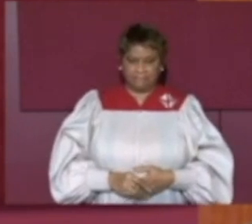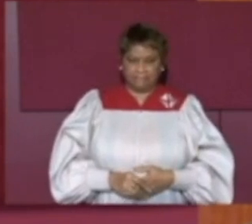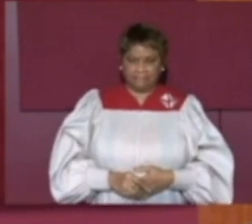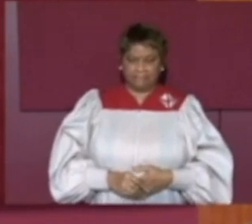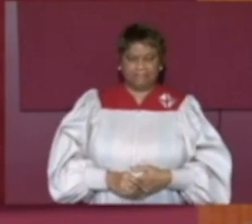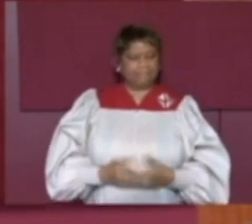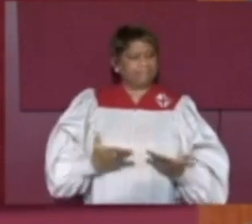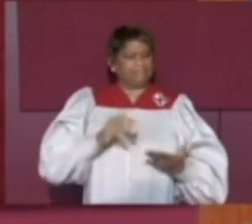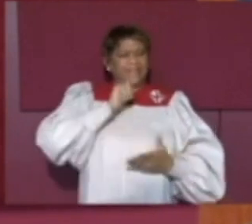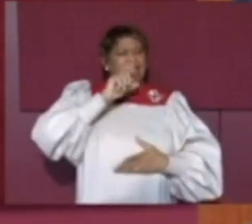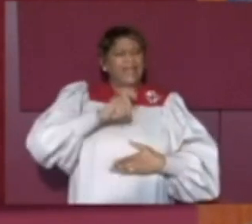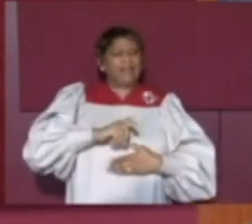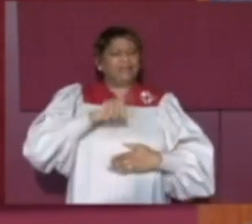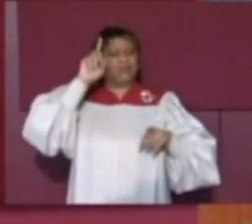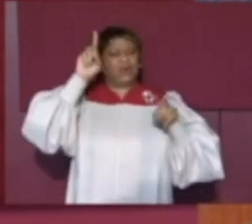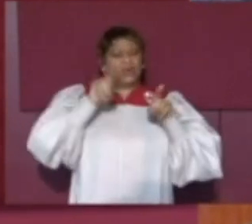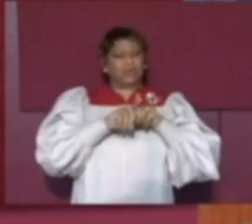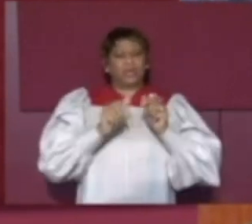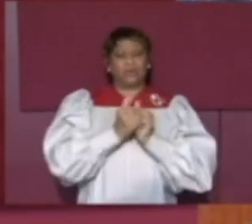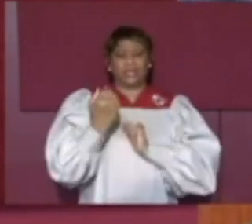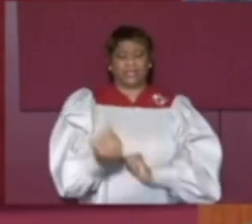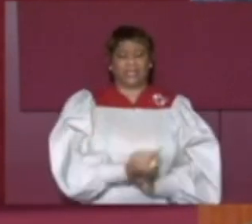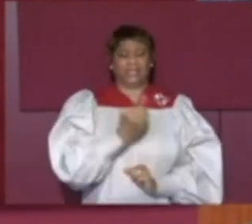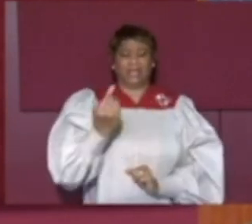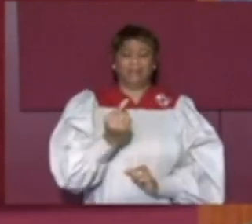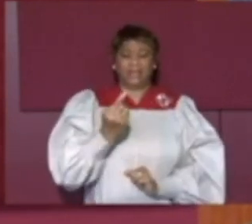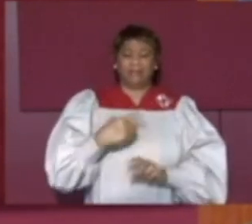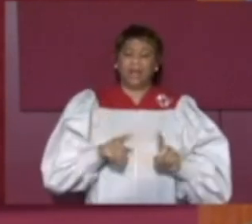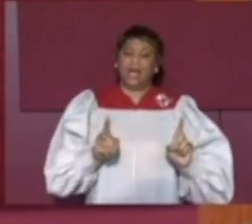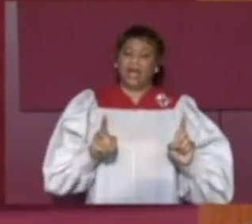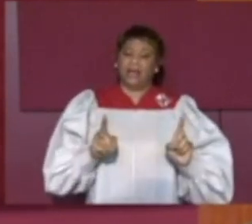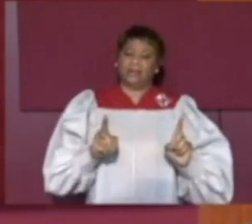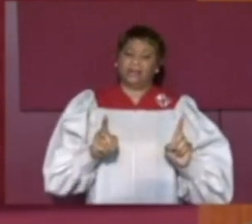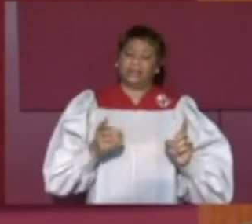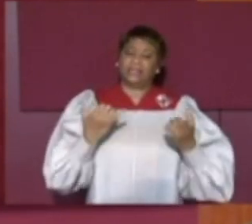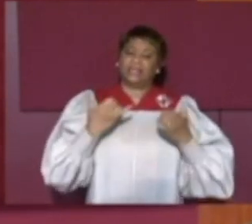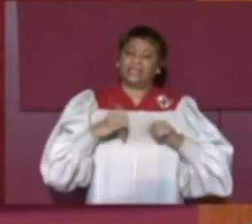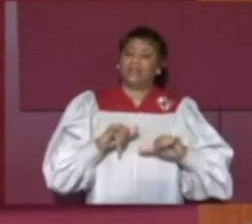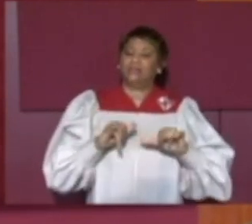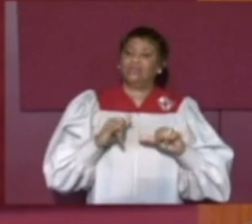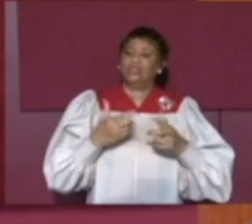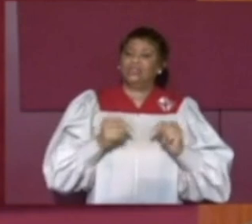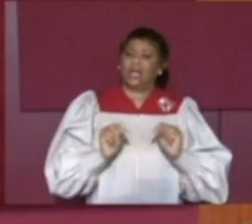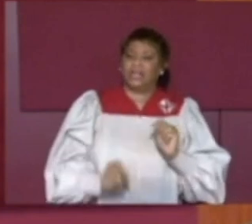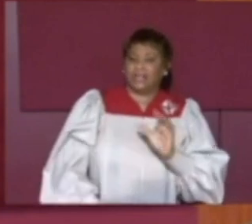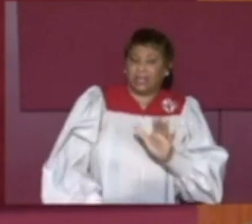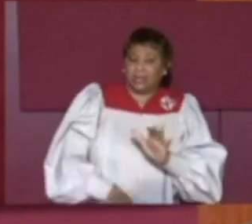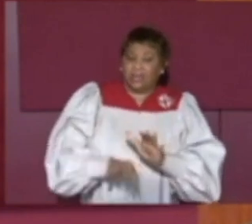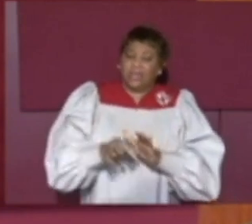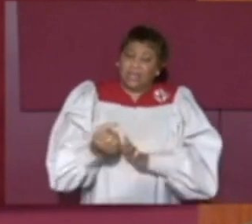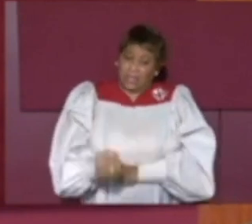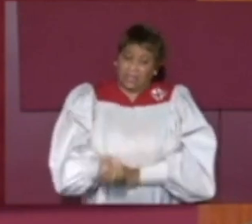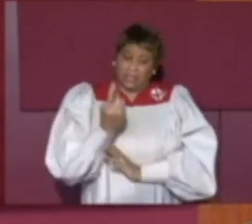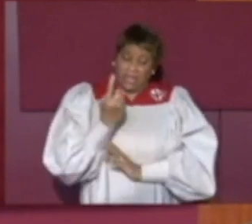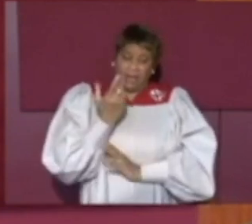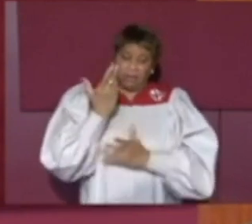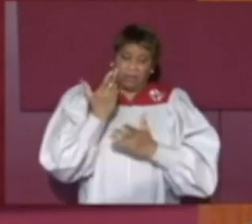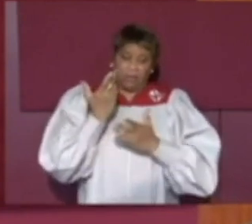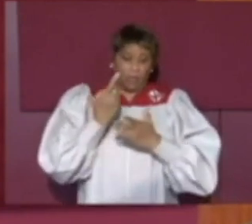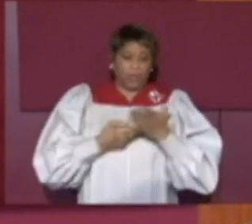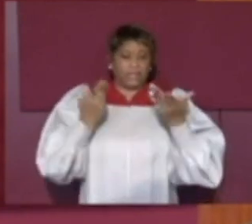you don't have to agree with something, but you should at least put forth the effort to understand where a person